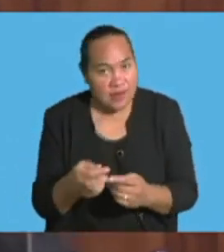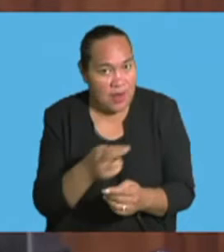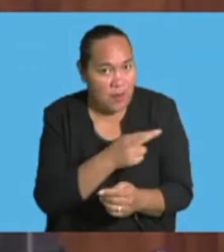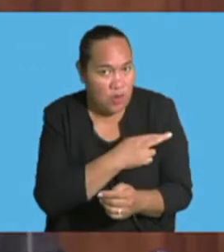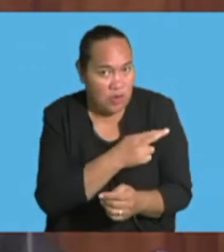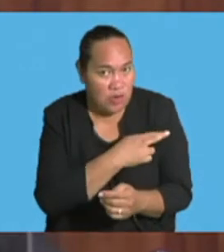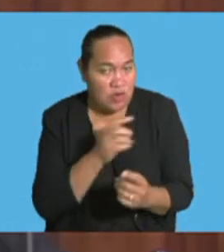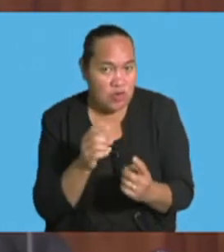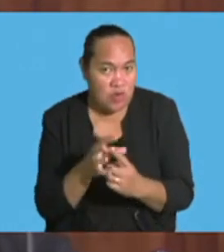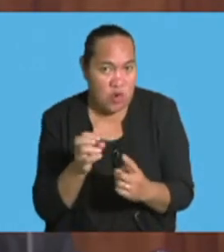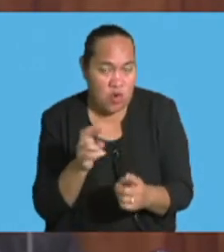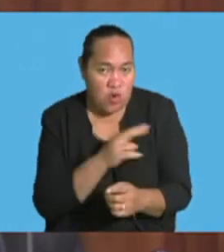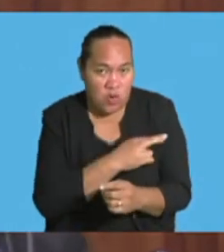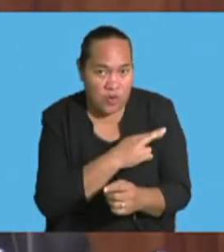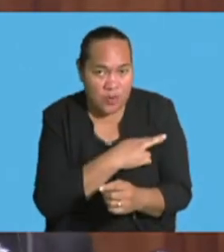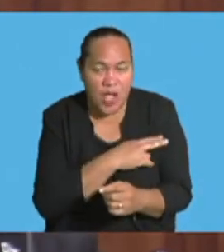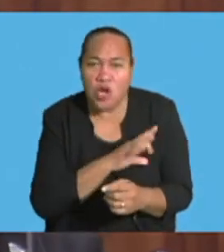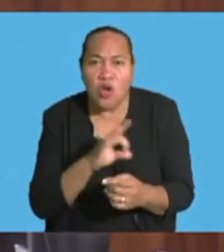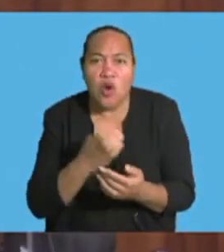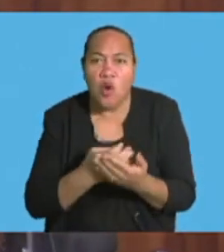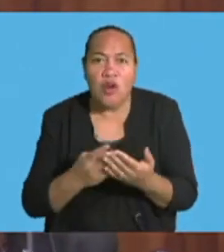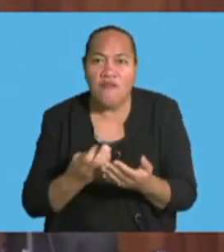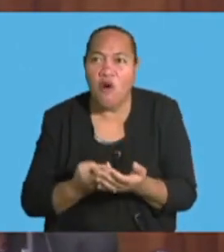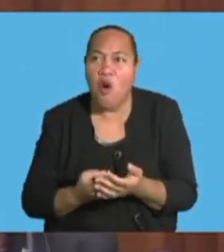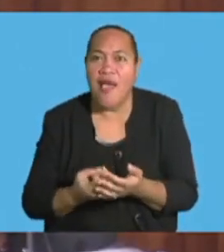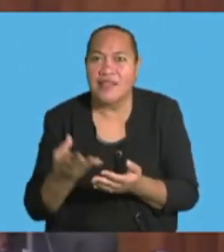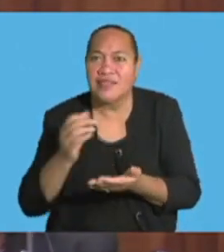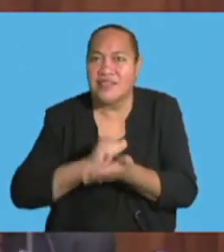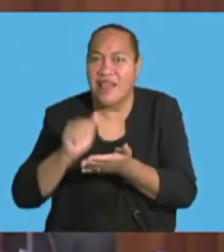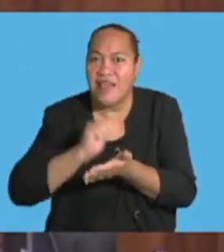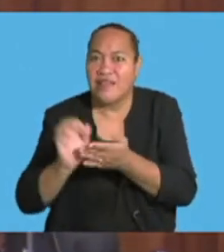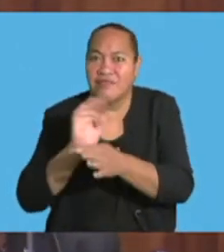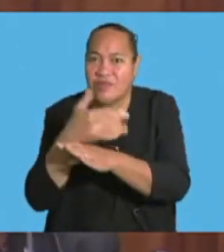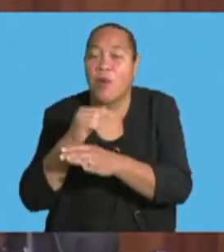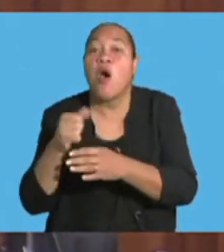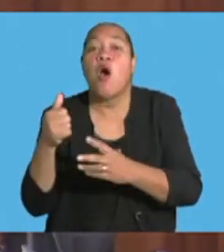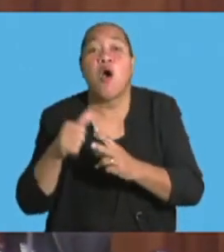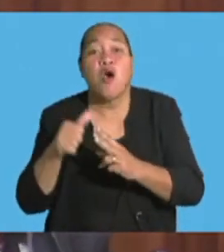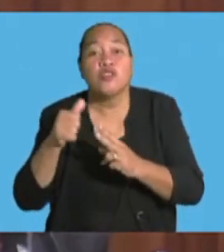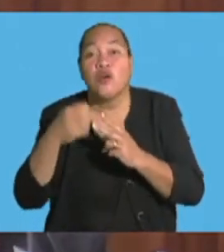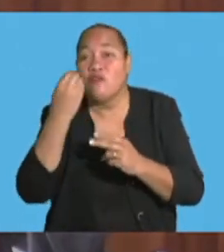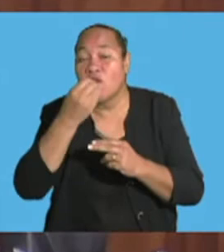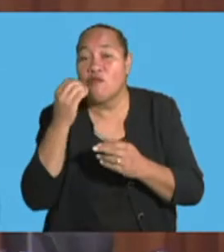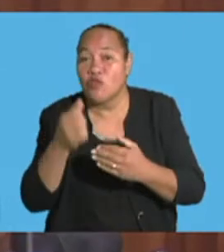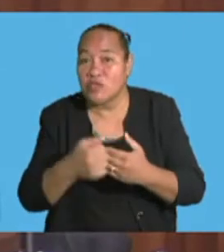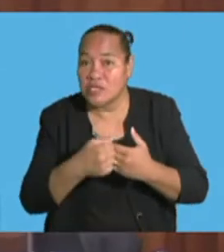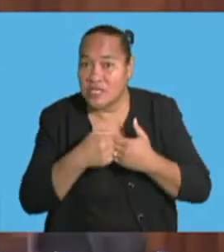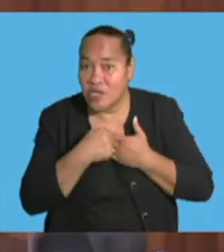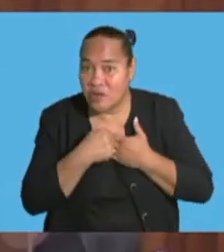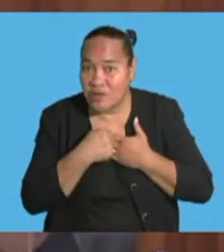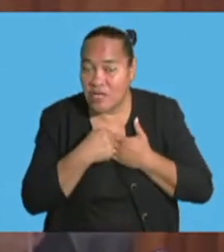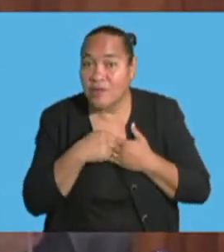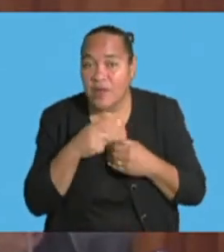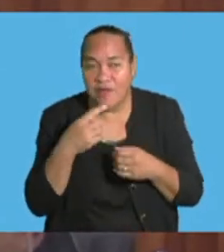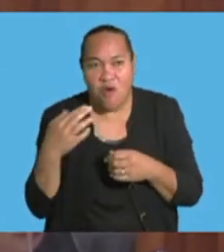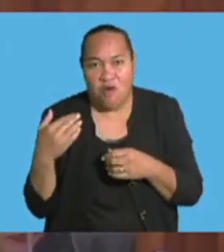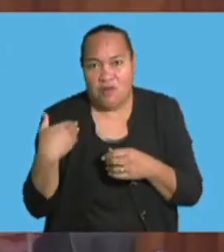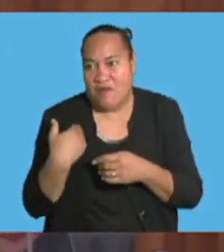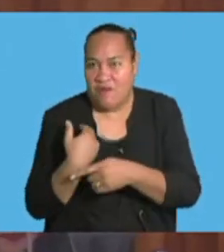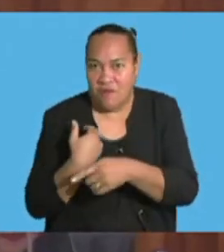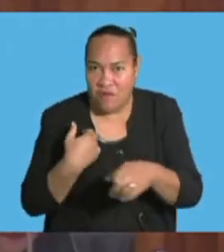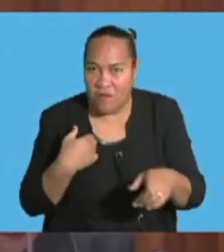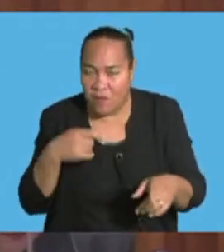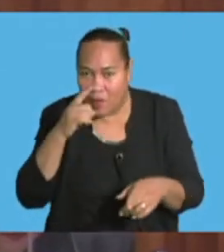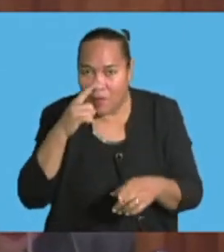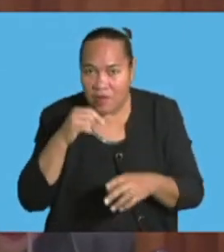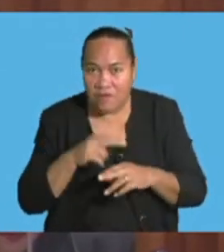only for export purposes, but also for food security and survival of its citizens. Similarly,